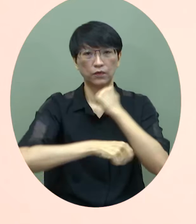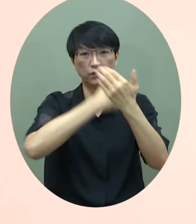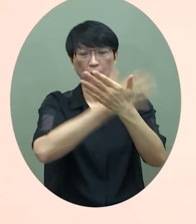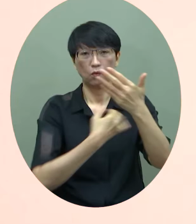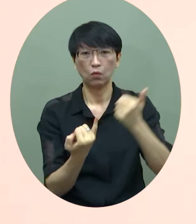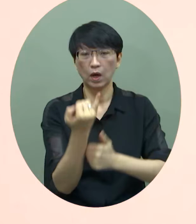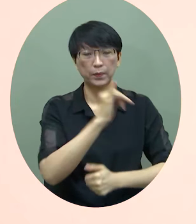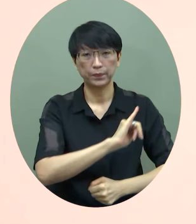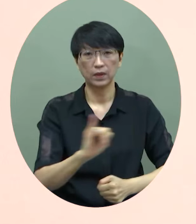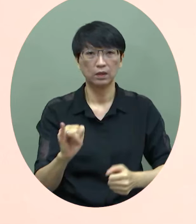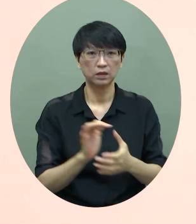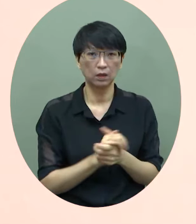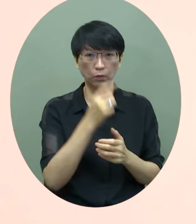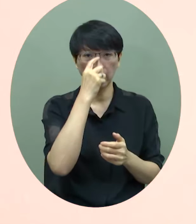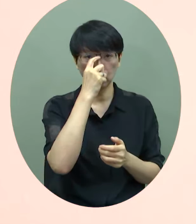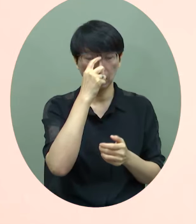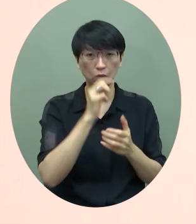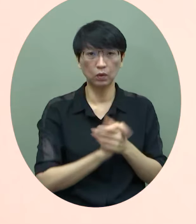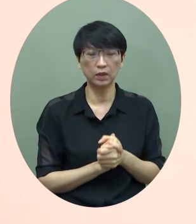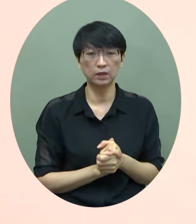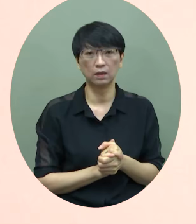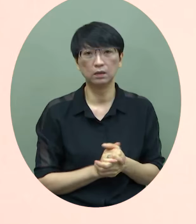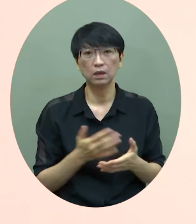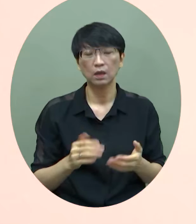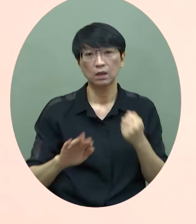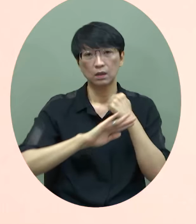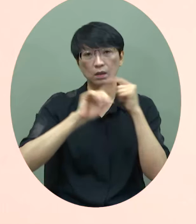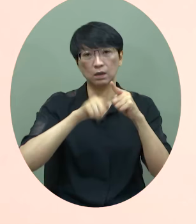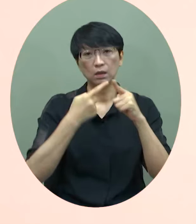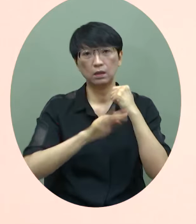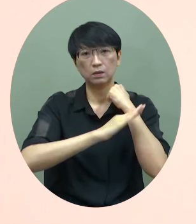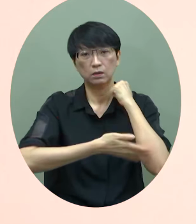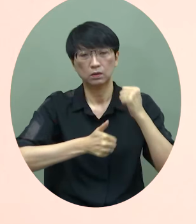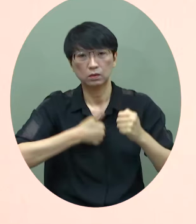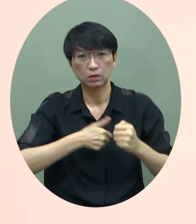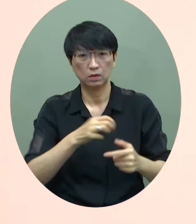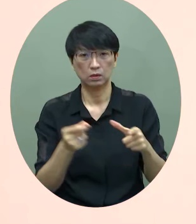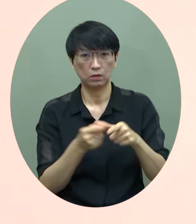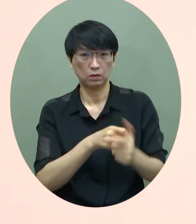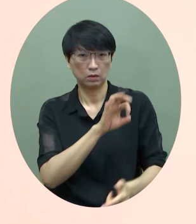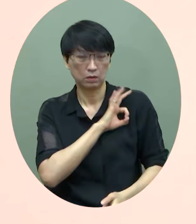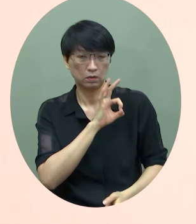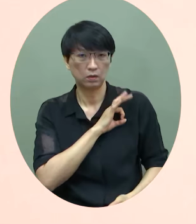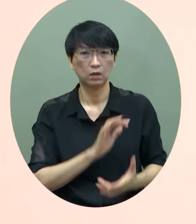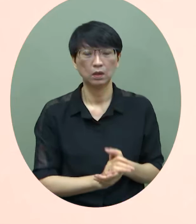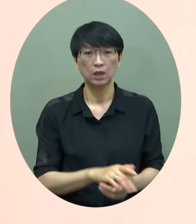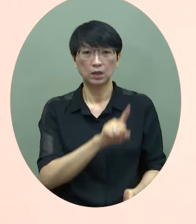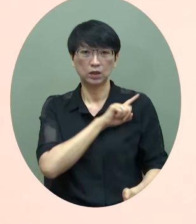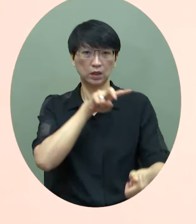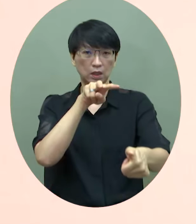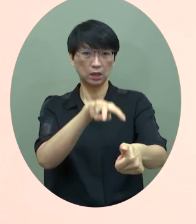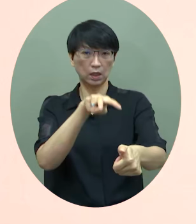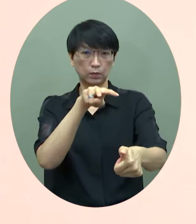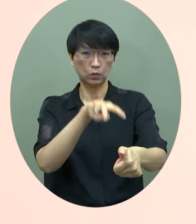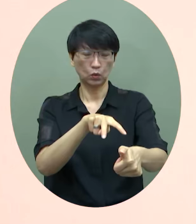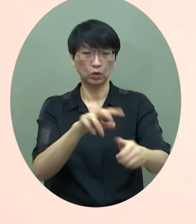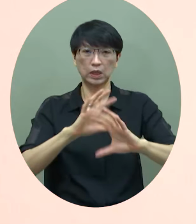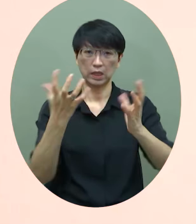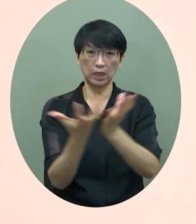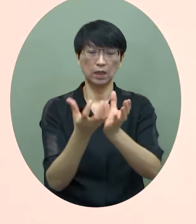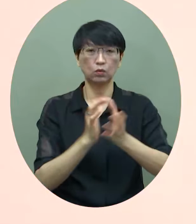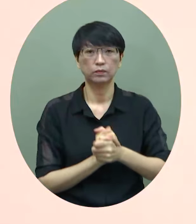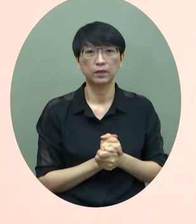Hong Kong Bar Association is a self-ulatory association and operating in accordance with its own